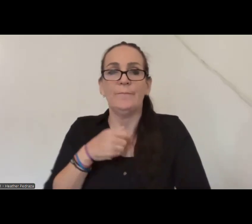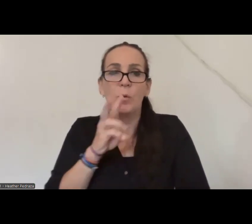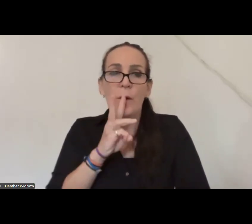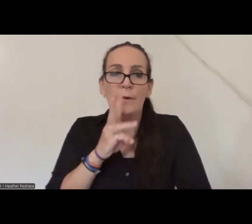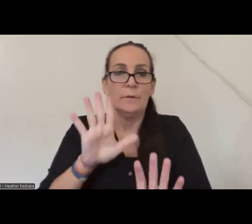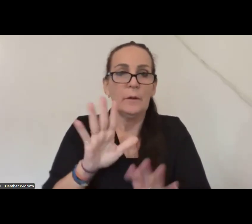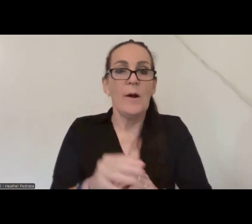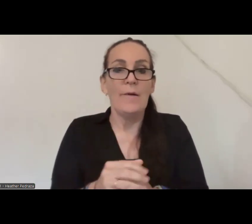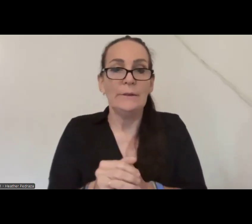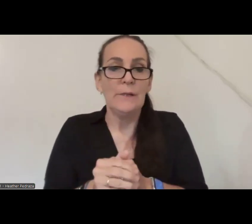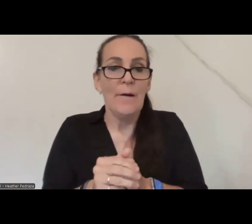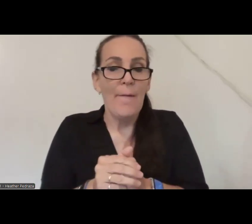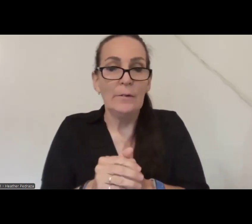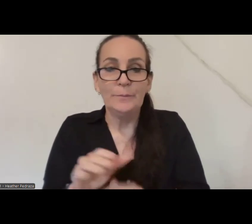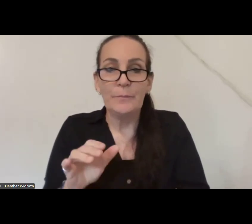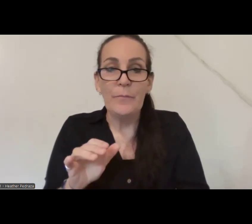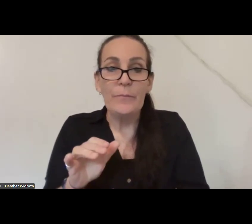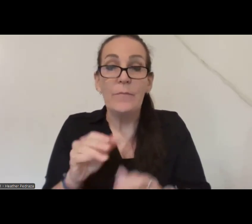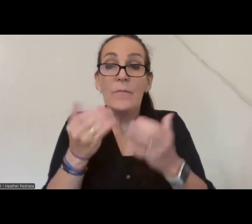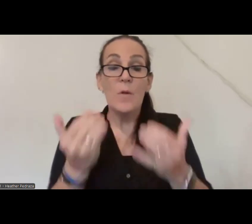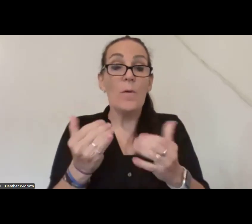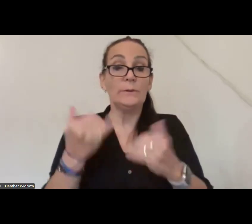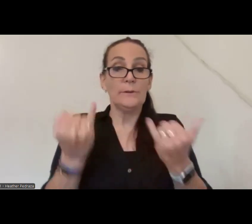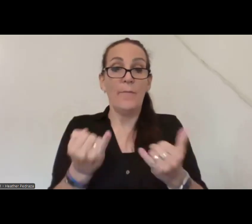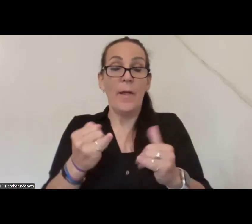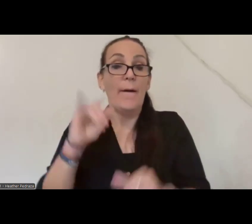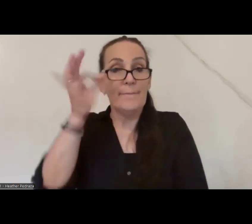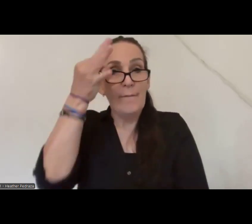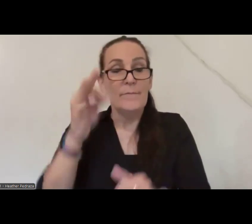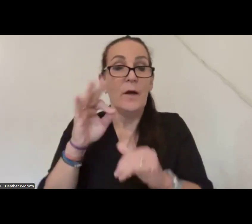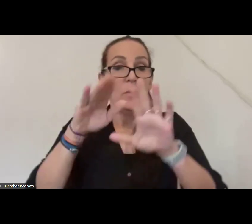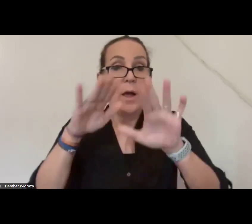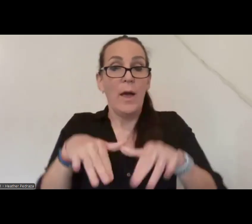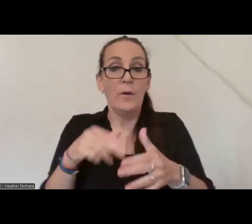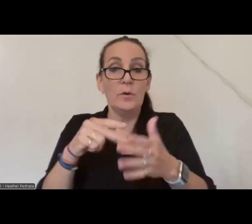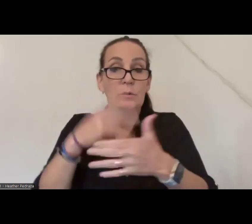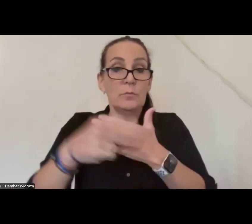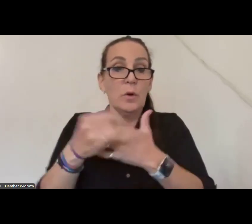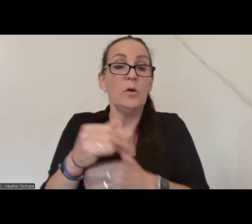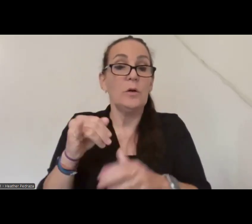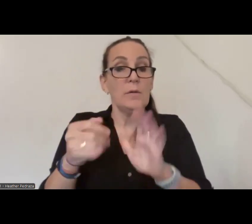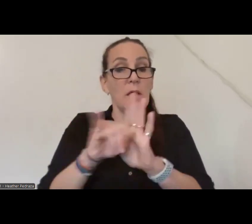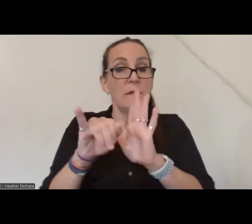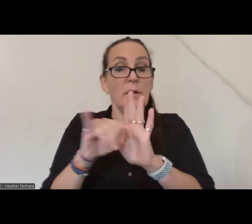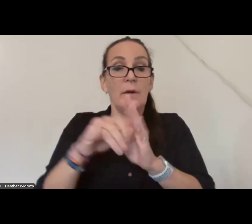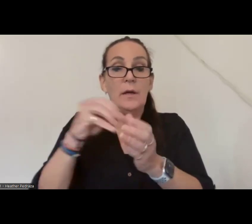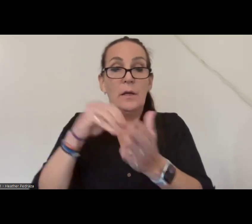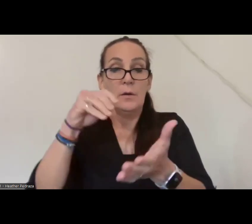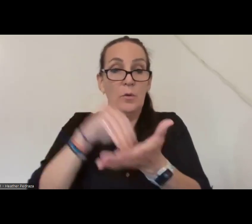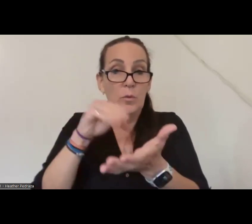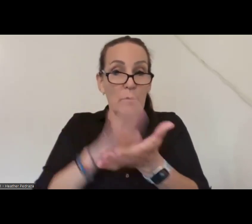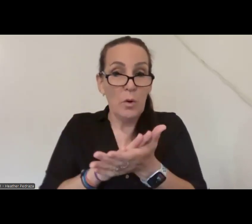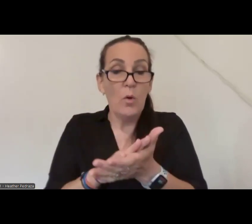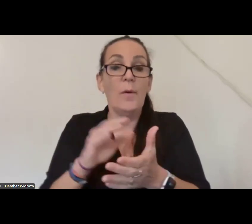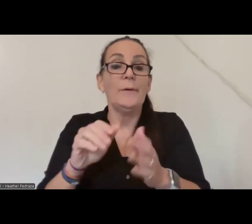So for the federal housing programs that were identified in the report, and that's like the project-based vouchers, the housing choice vouchers, and